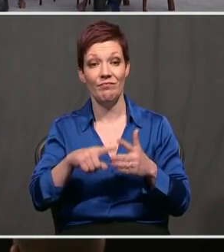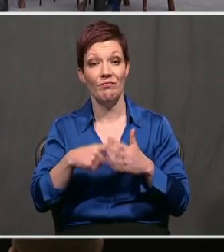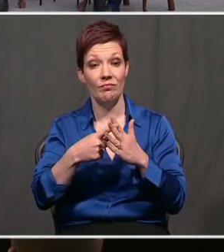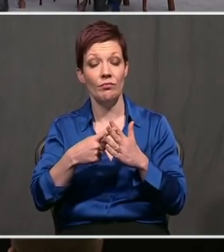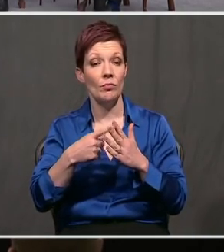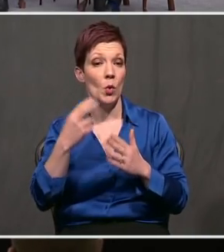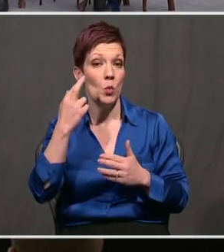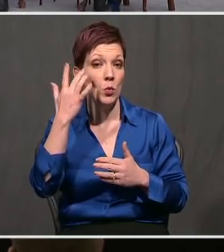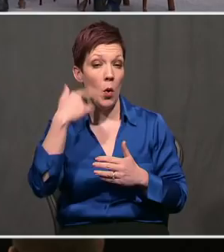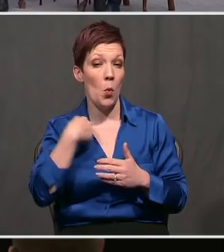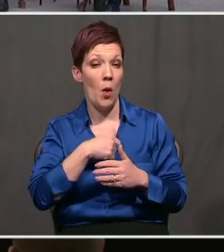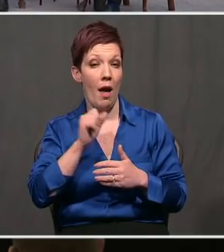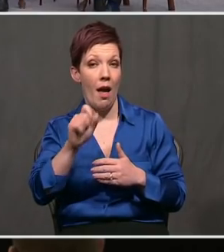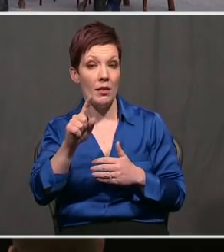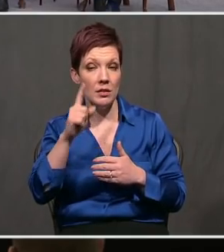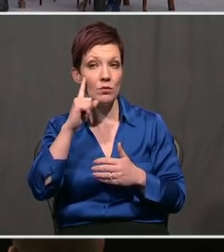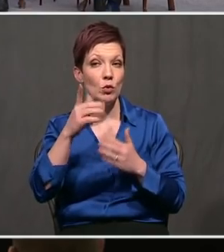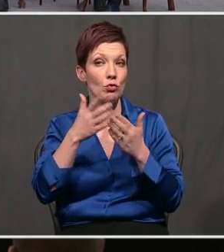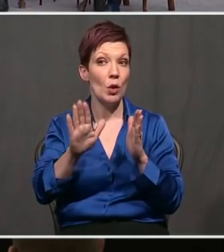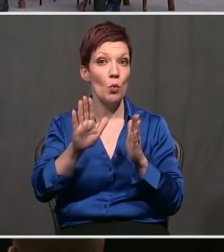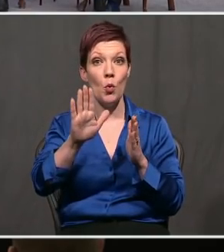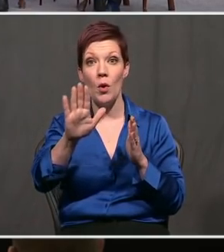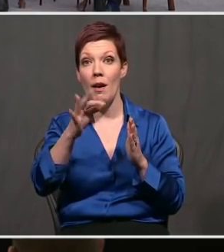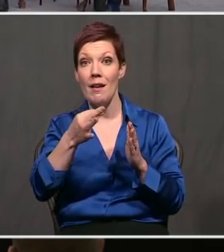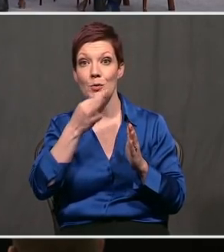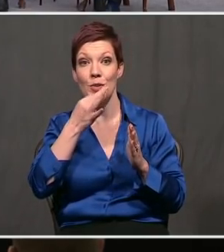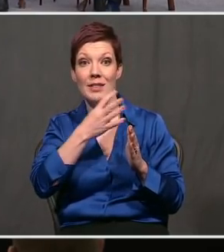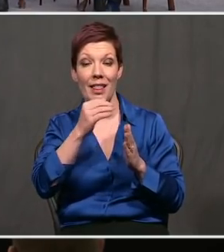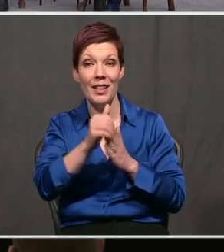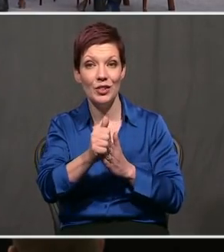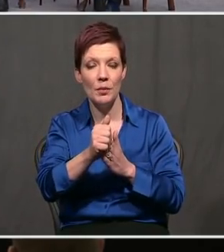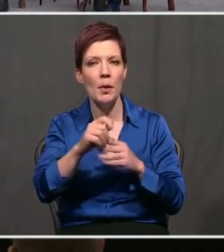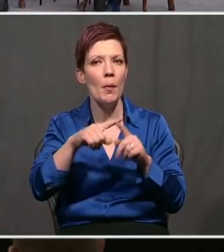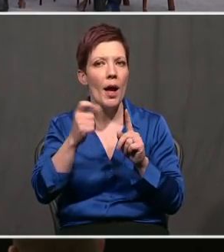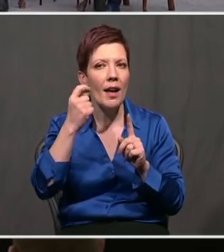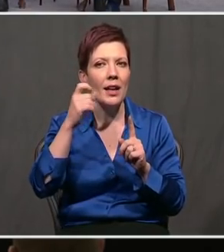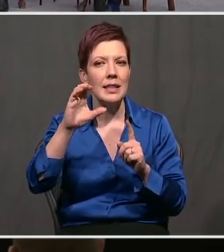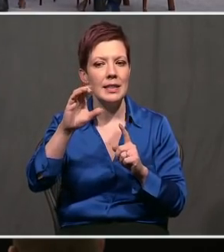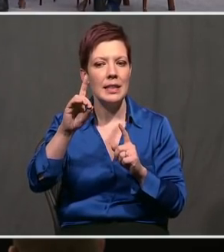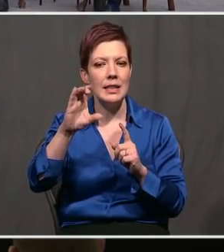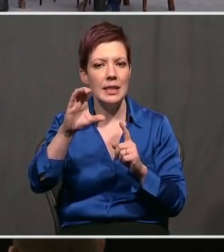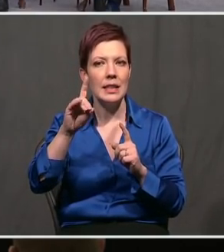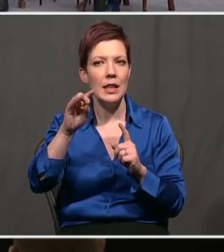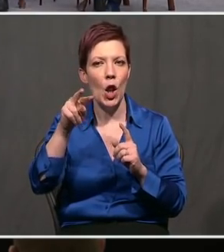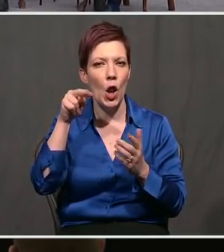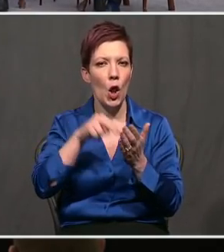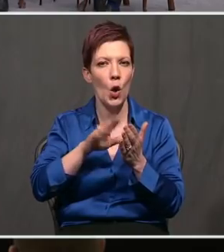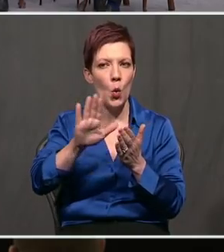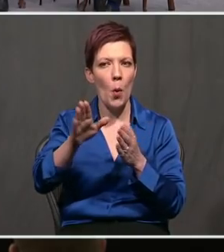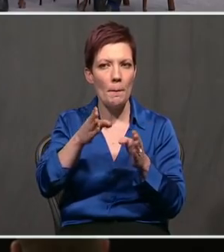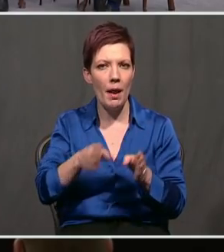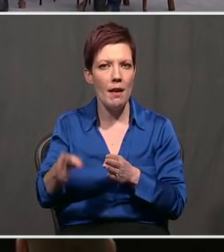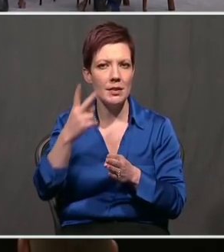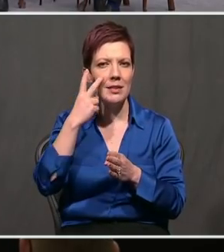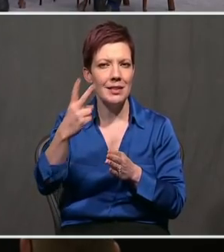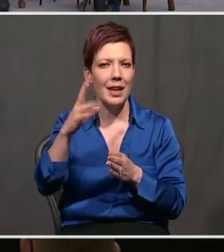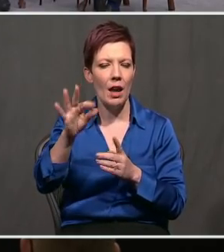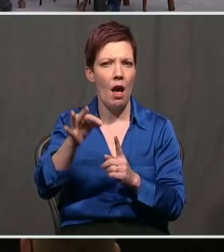general expertise and leadership, but it was that the CDC looked at your plans and said your plans really are